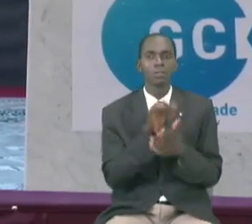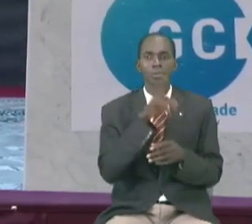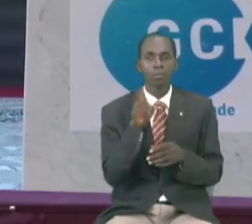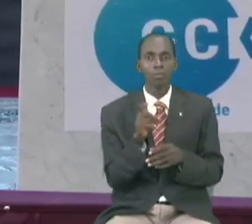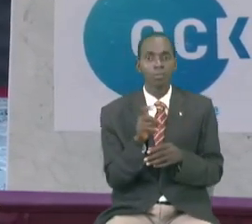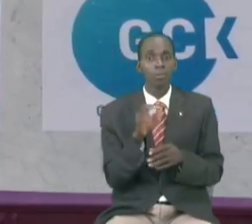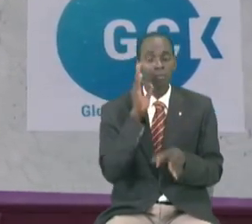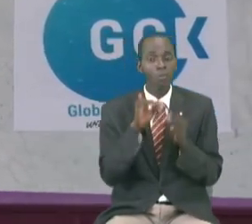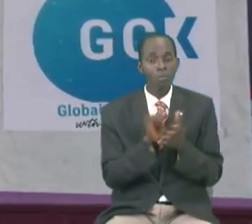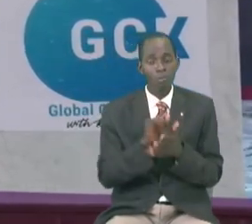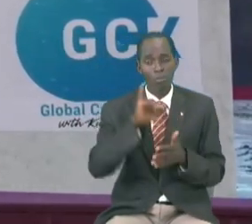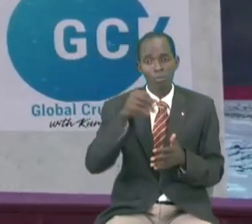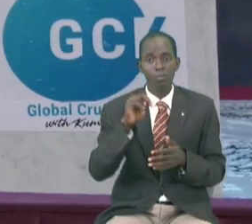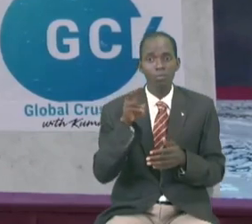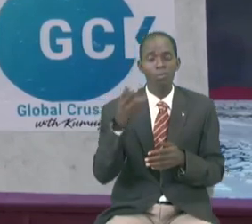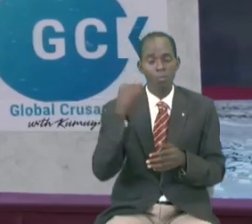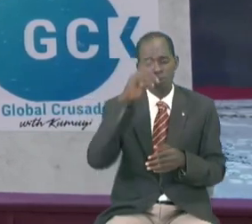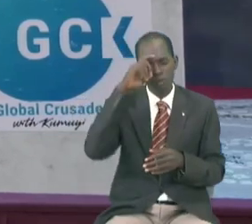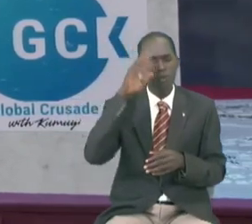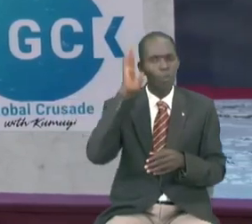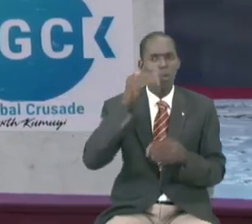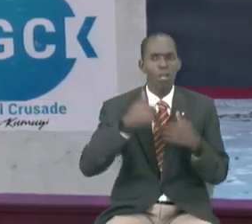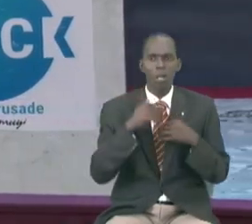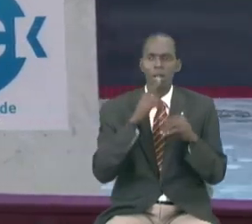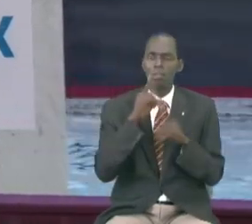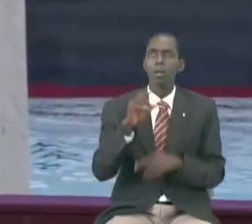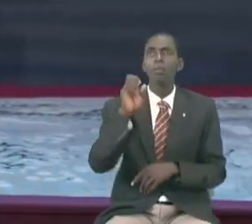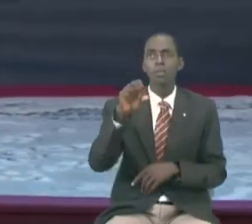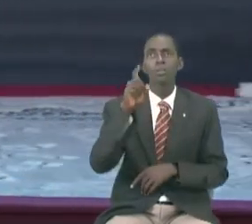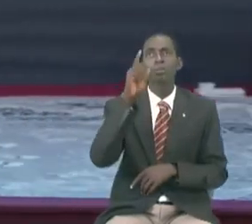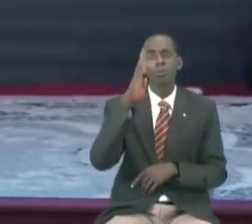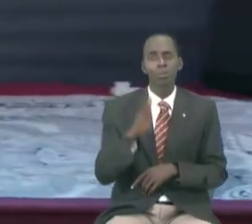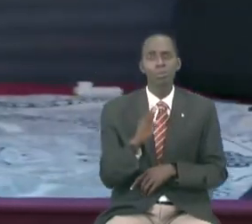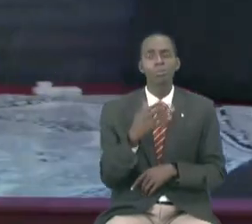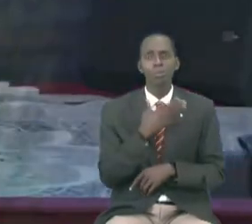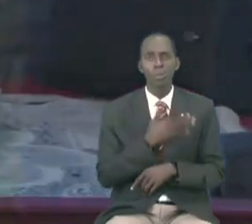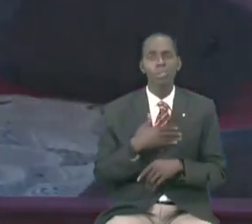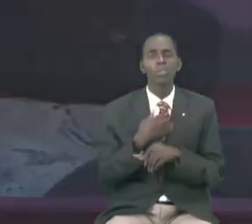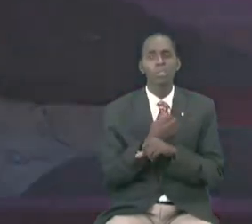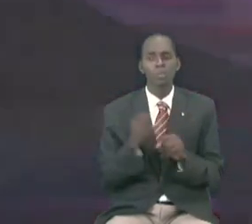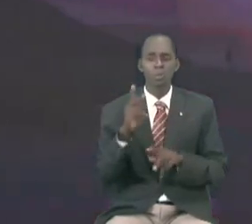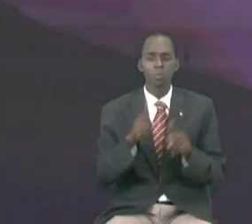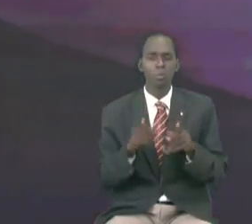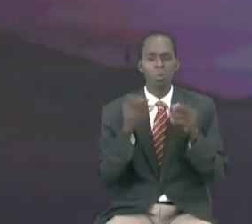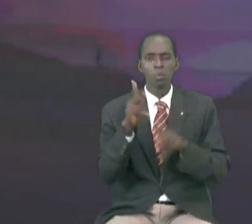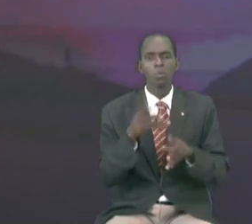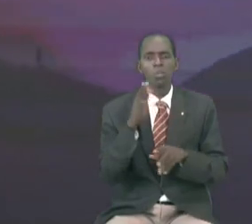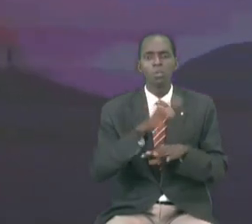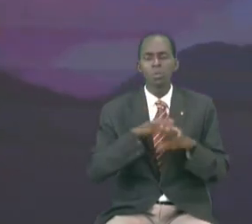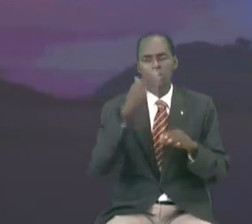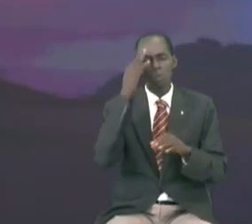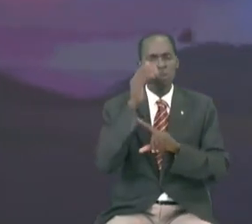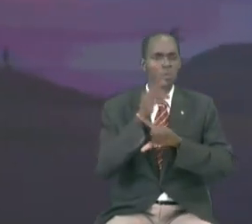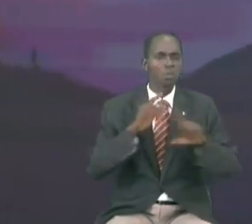right. They don't know the way of salvation, the way of redemption. And he's sending us, he's going. He's saying, go to them, go to Nineveh,